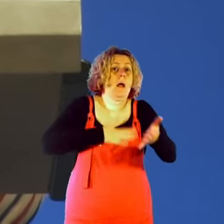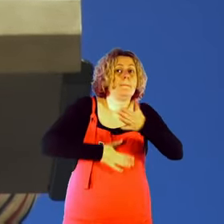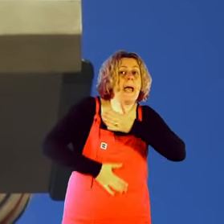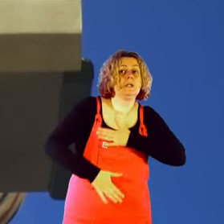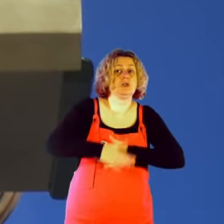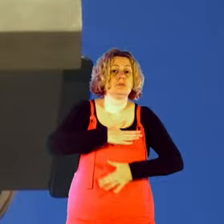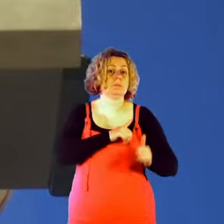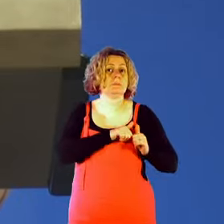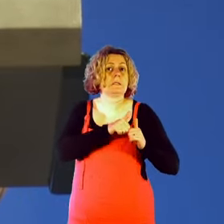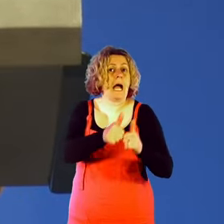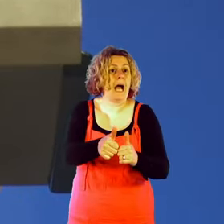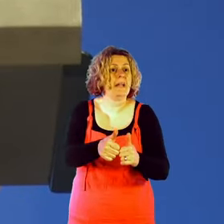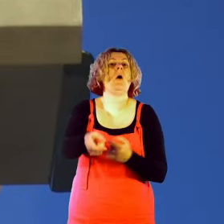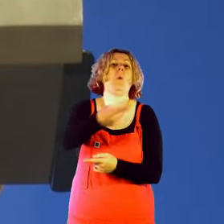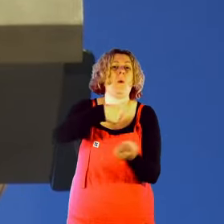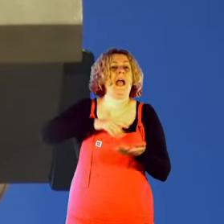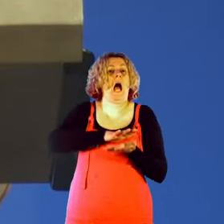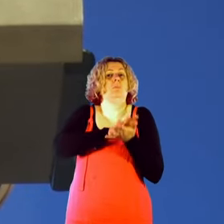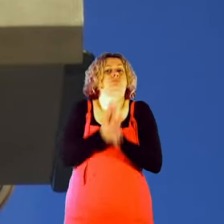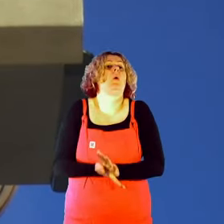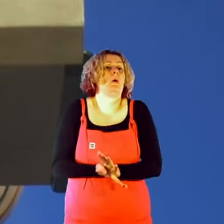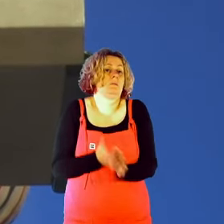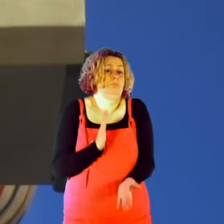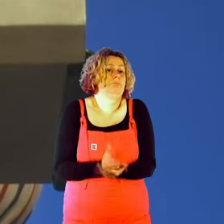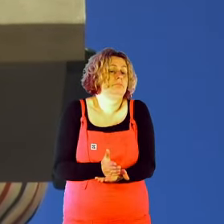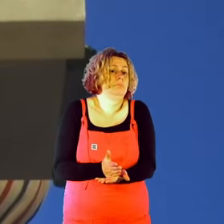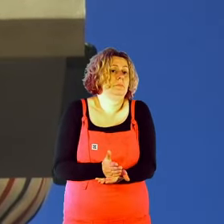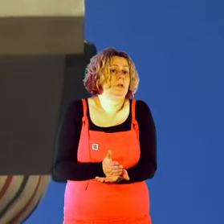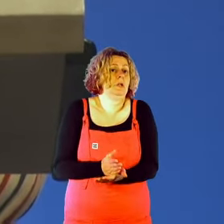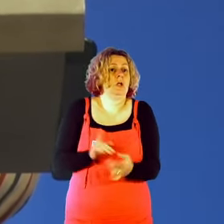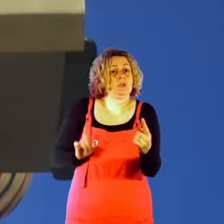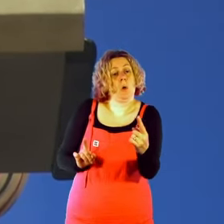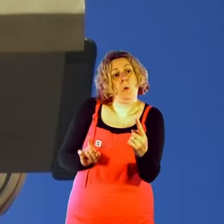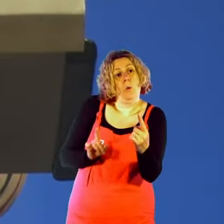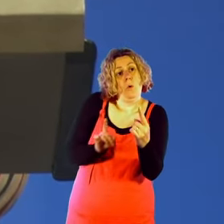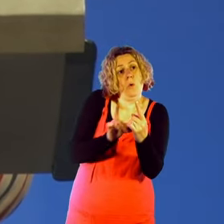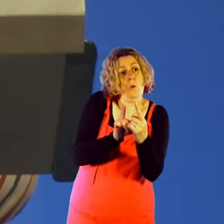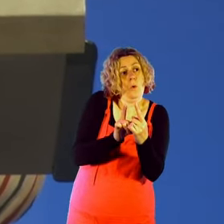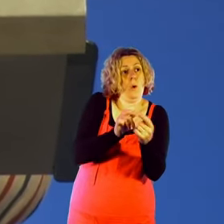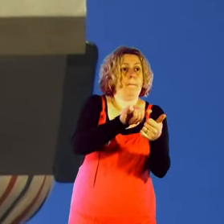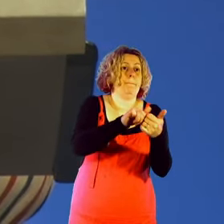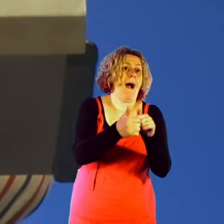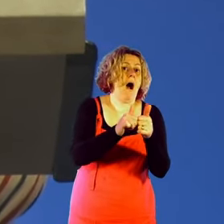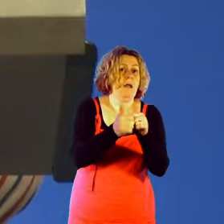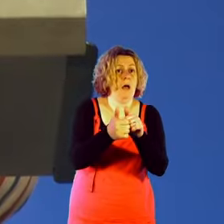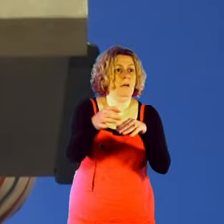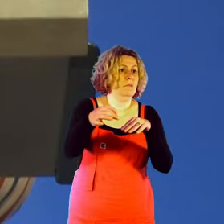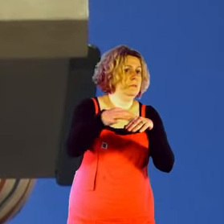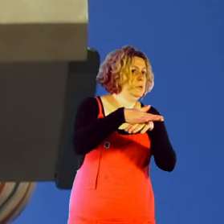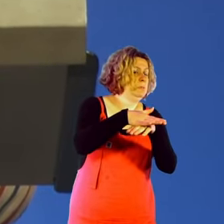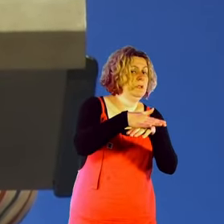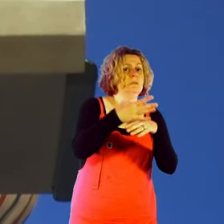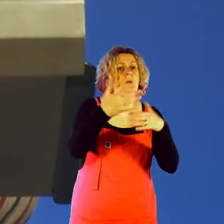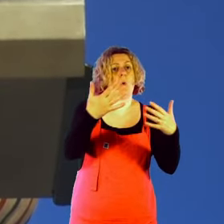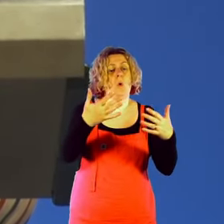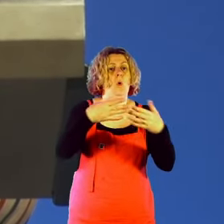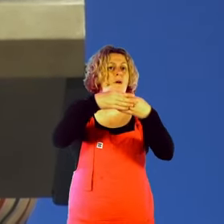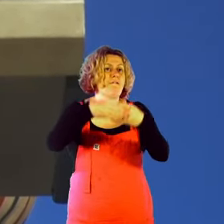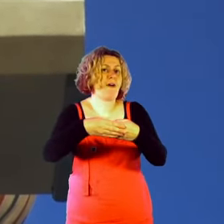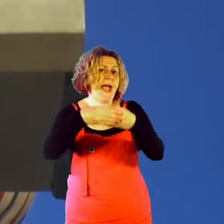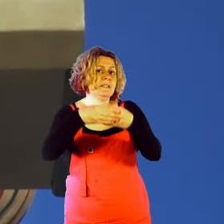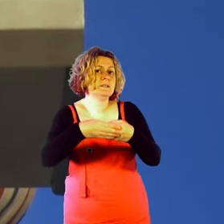The closer you become to someone, whether that is a friend or a partner or a family member, the more